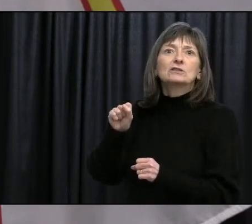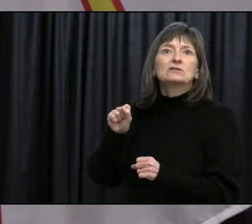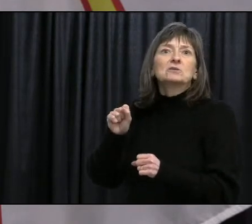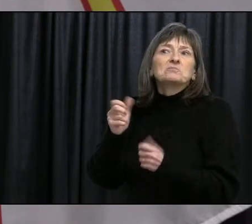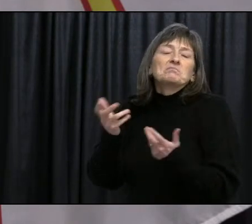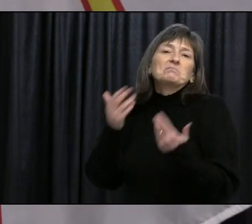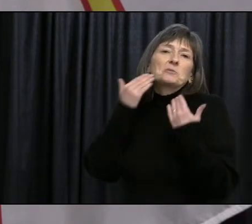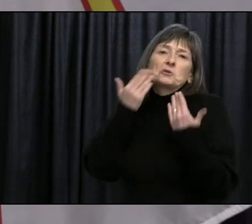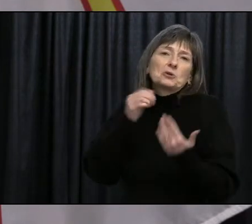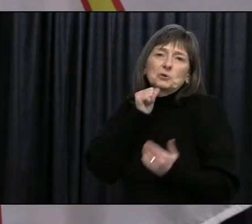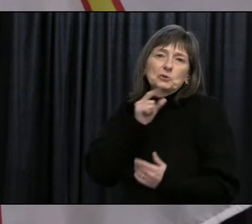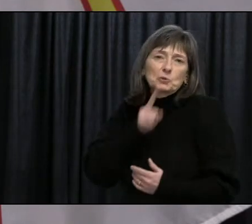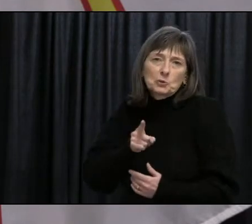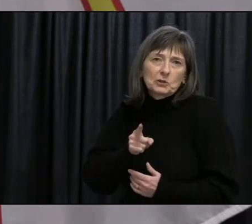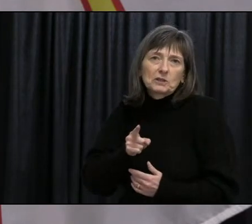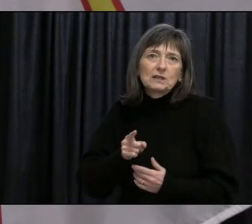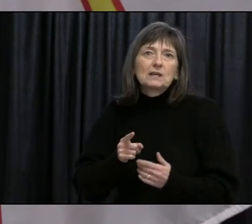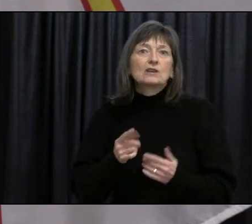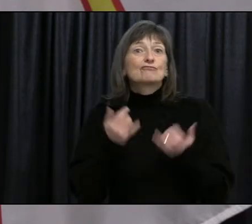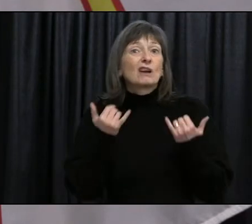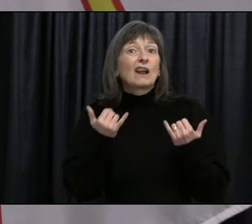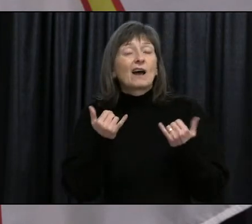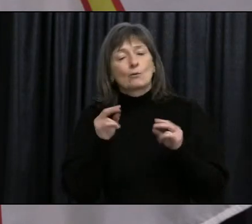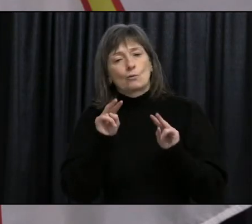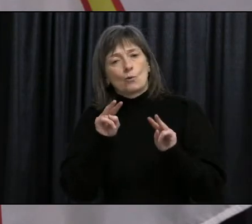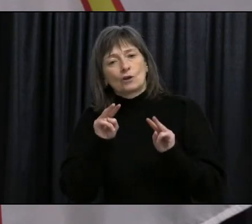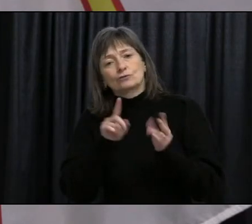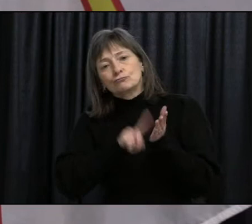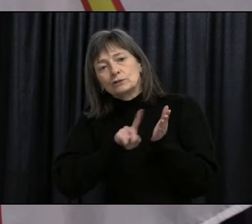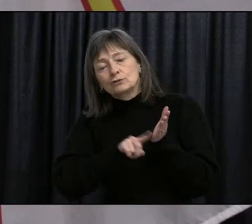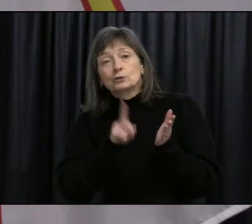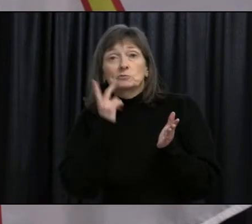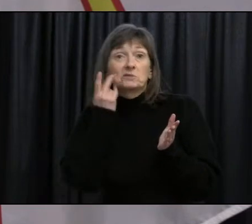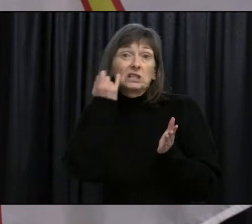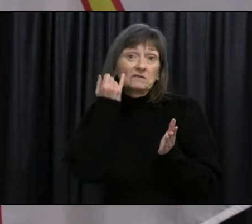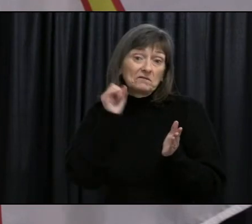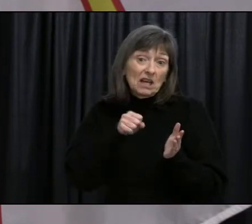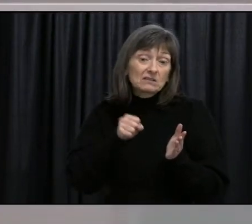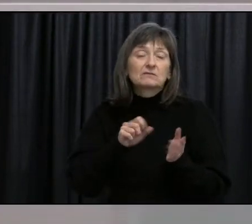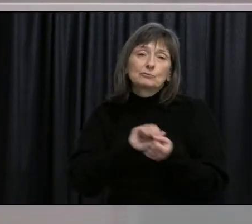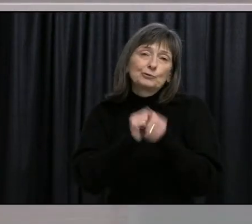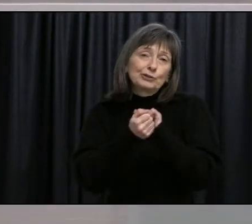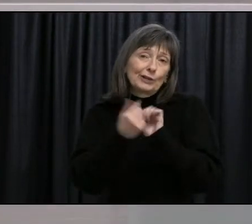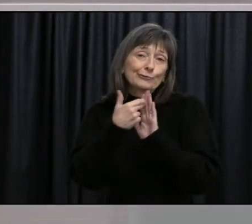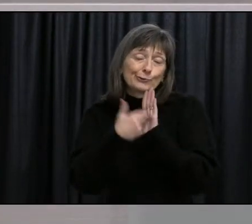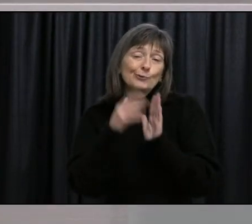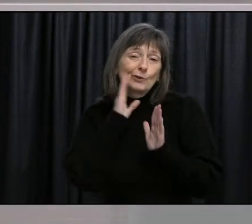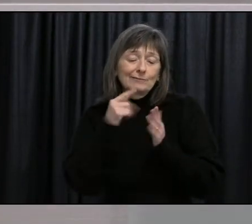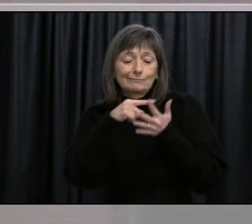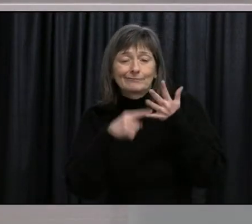that evidence, as it evolves, and we'll evolve if we have to. Thank you.